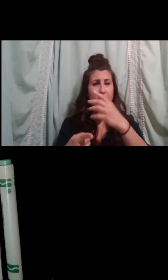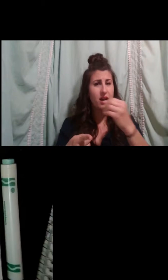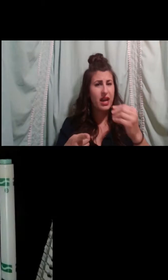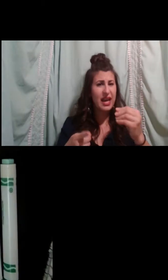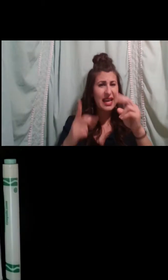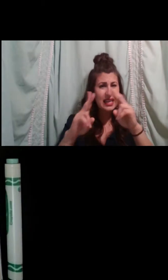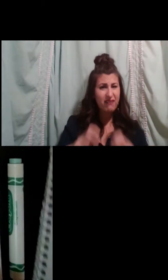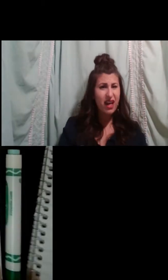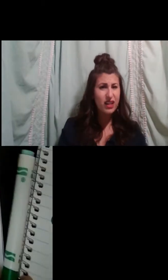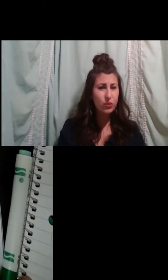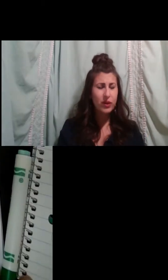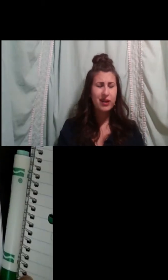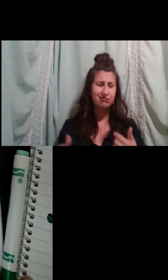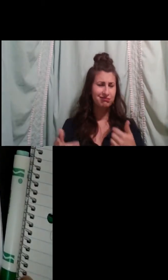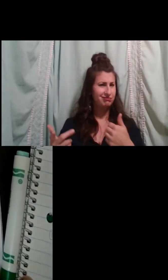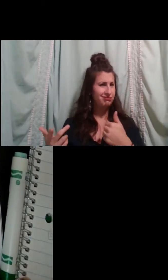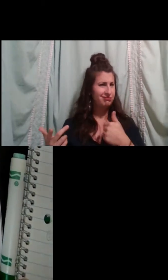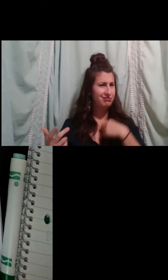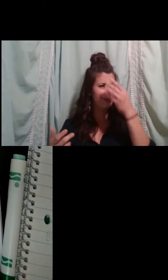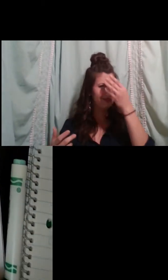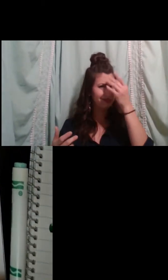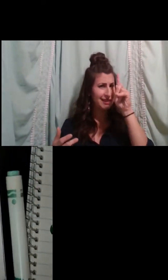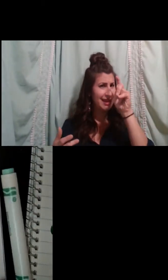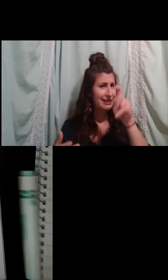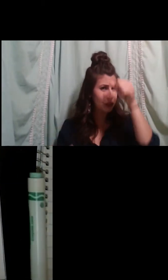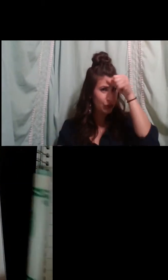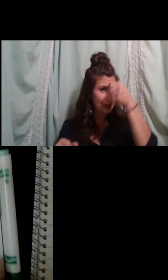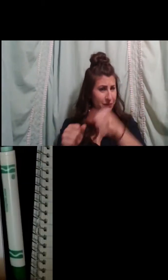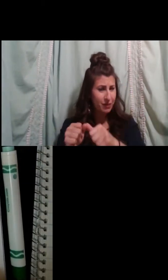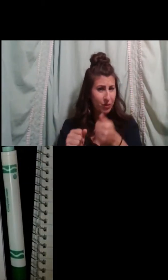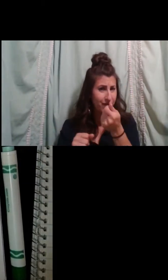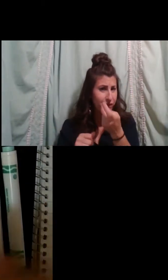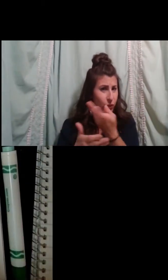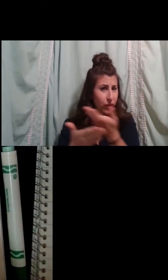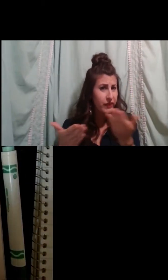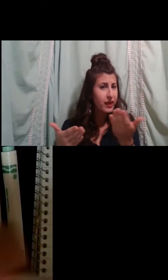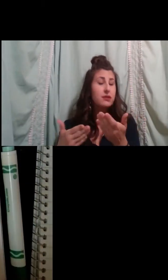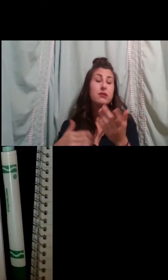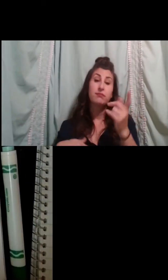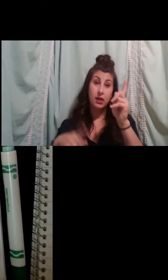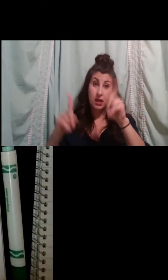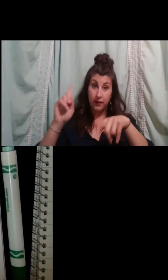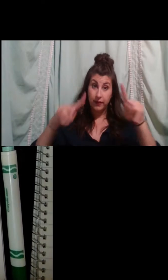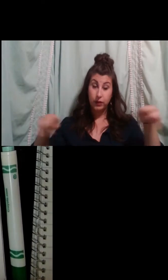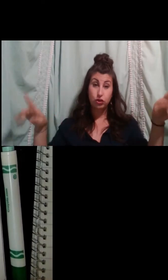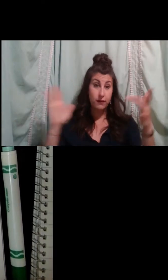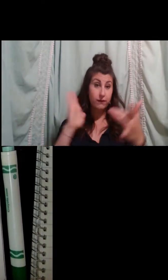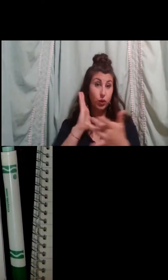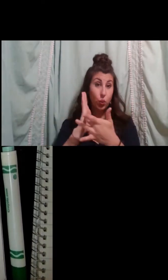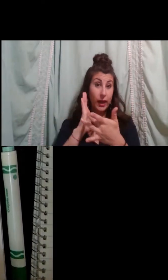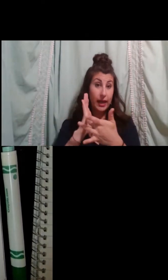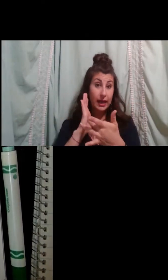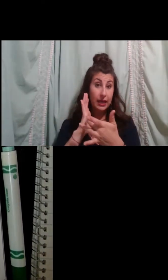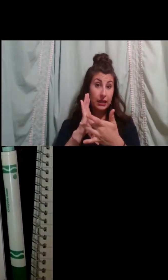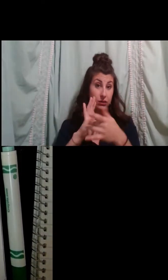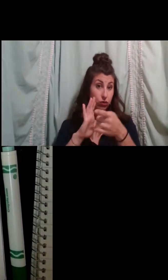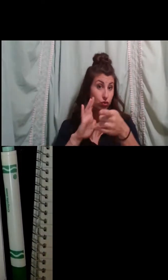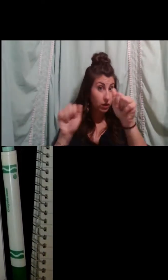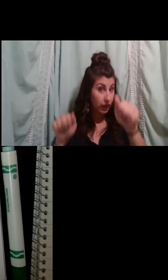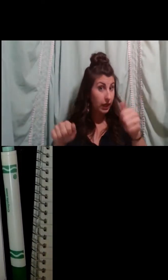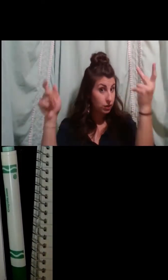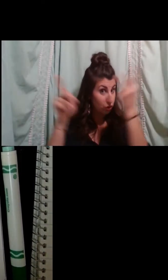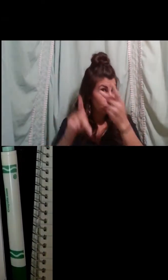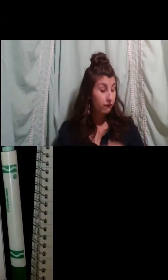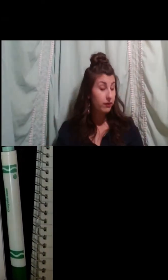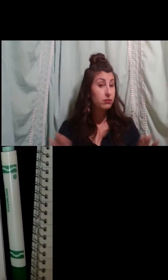there's a couple things that I need to keep in mind. Okay, well, there's different ways